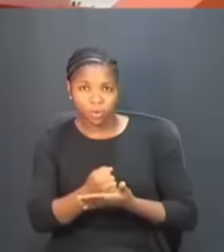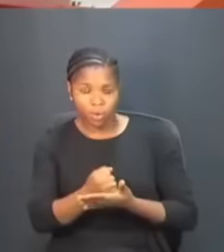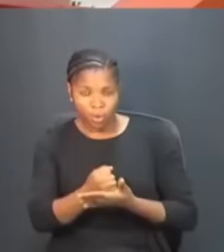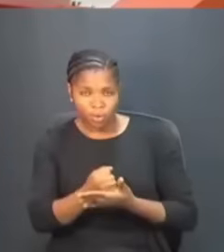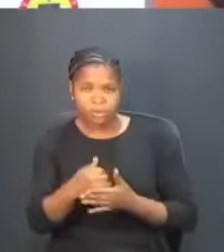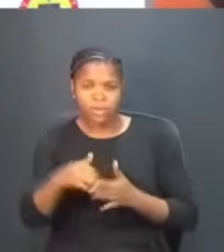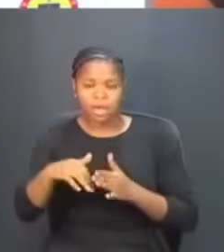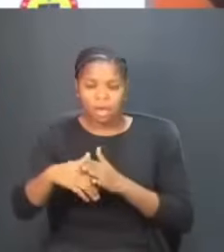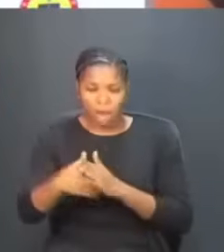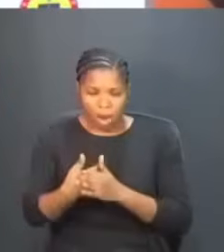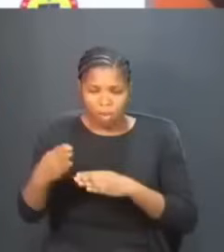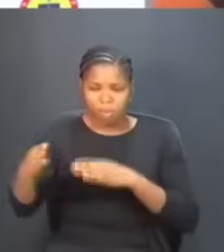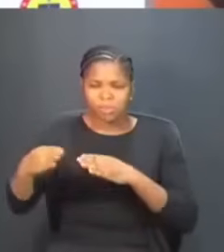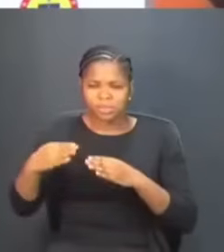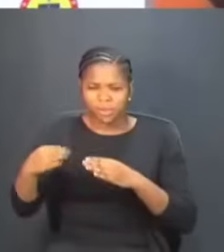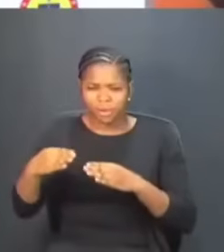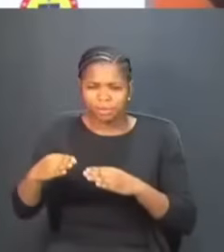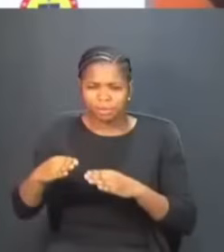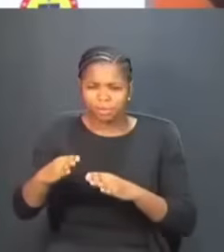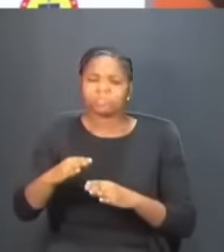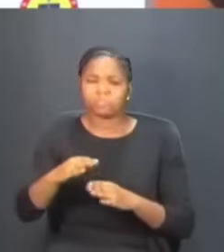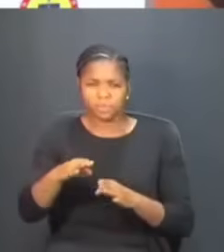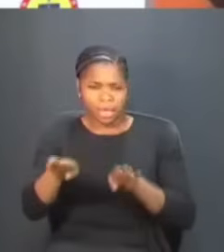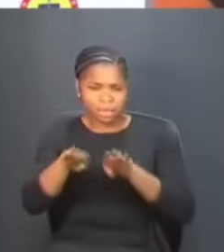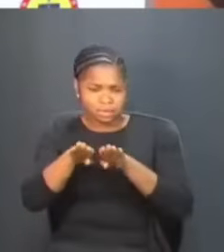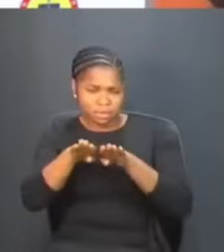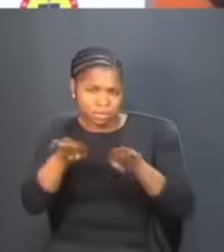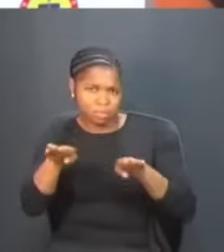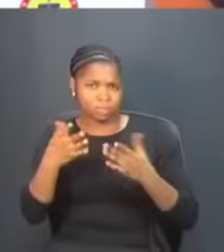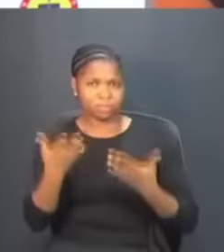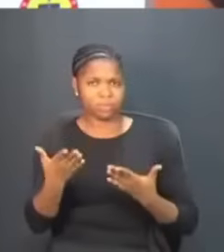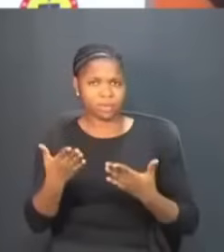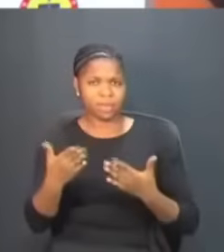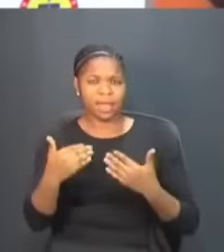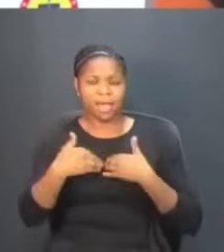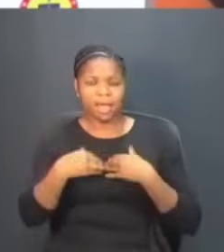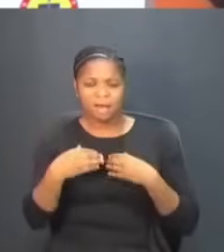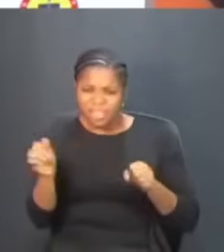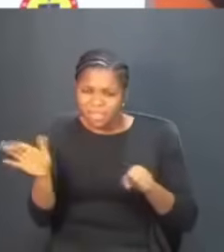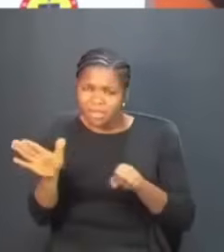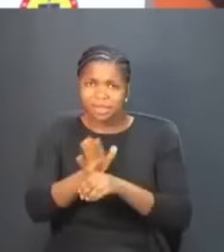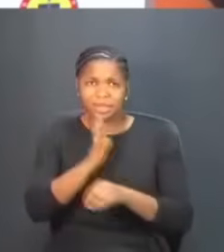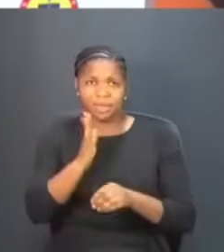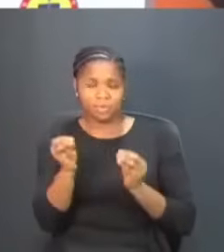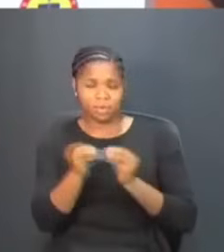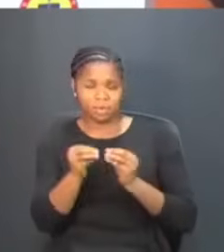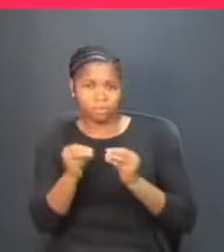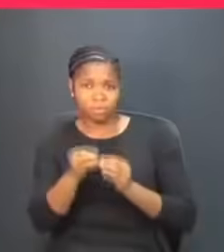enough stock to feed the people who are. Yes, Minister.